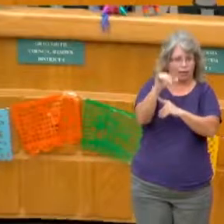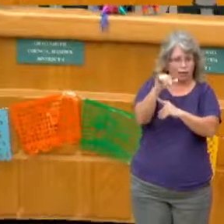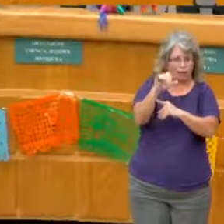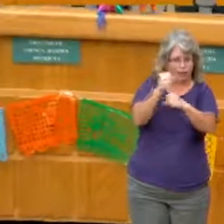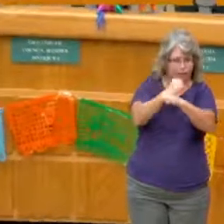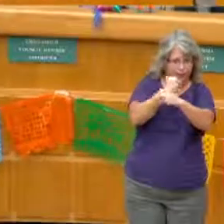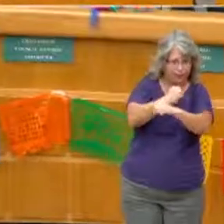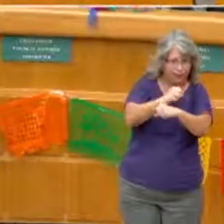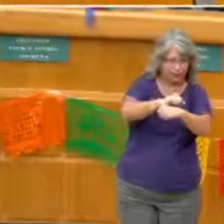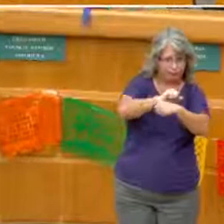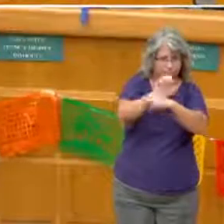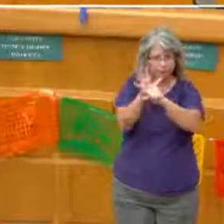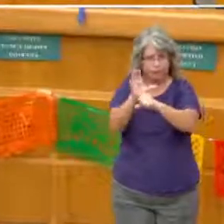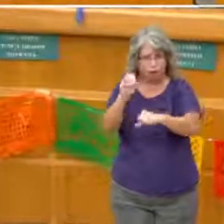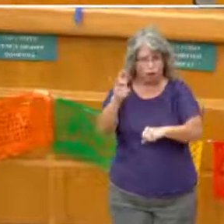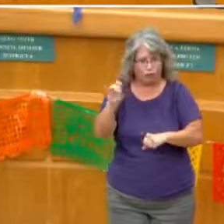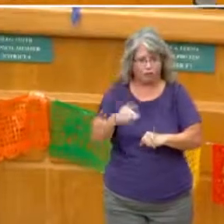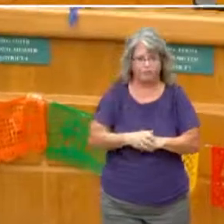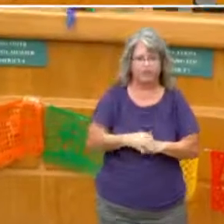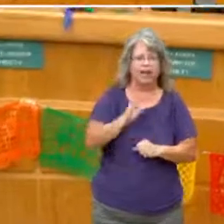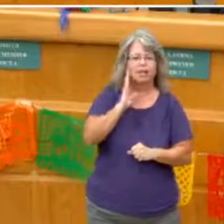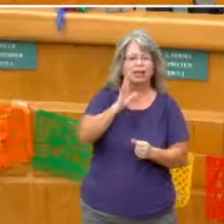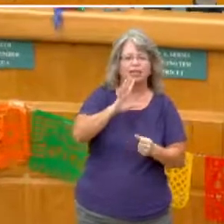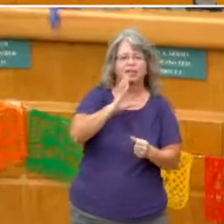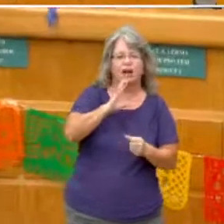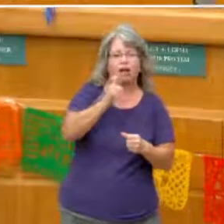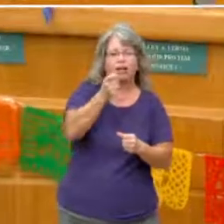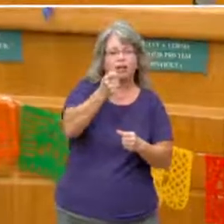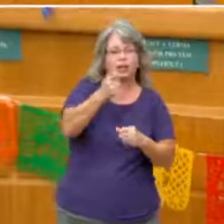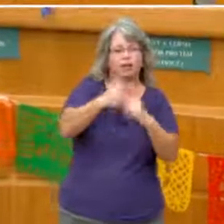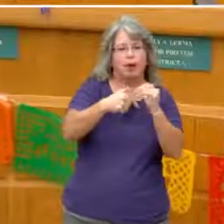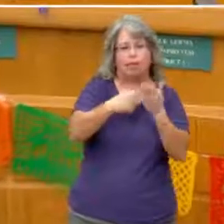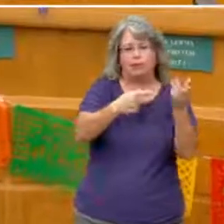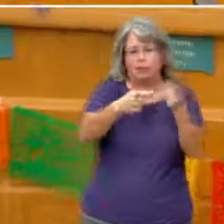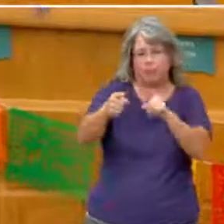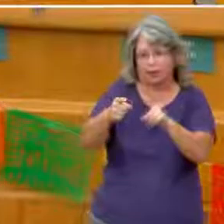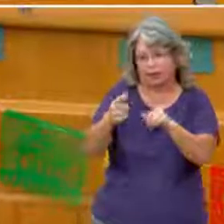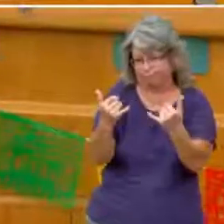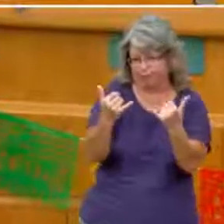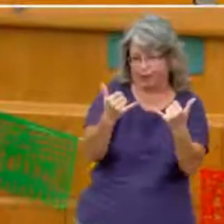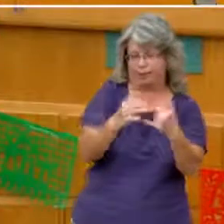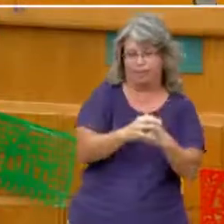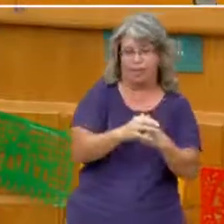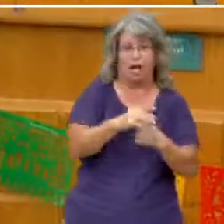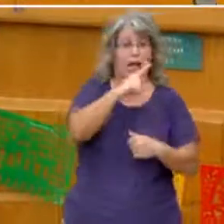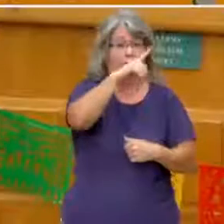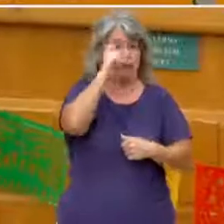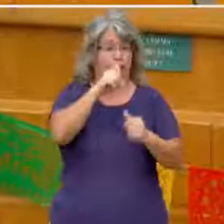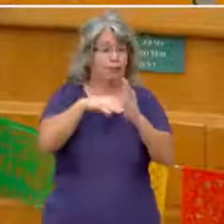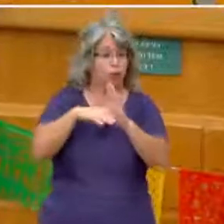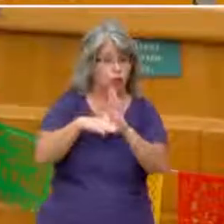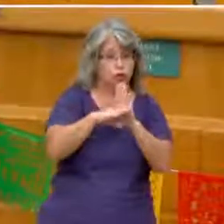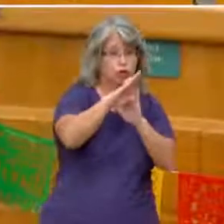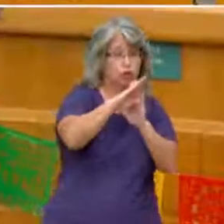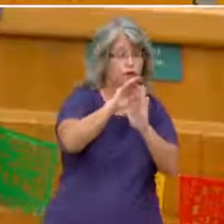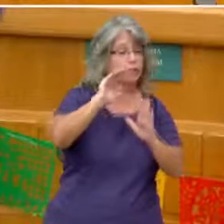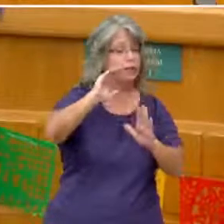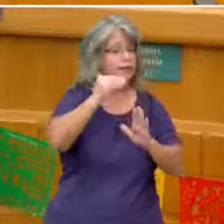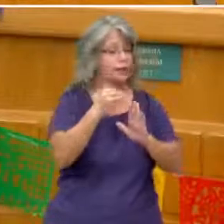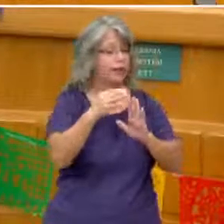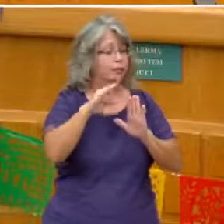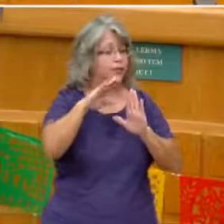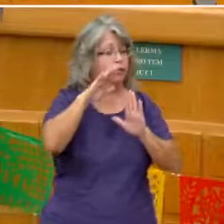bit about what's going on currently. The summer surge in COVID-19 cases appears to be slowing, which is a really